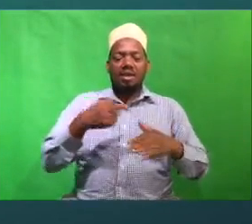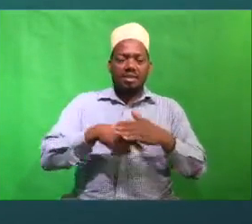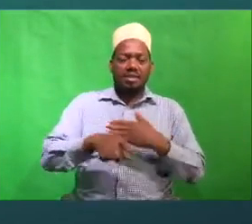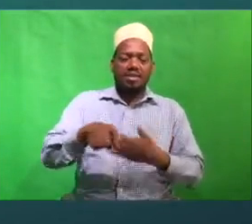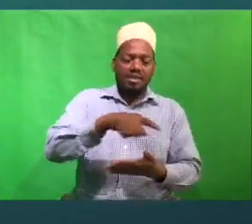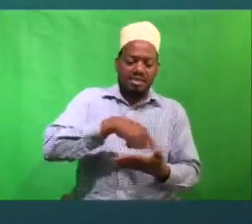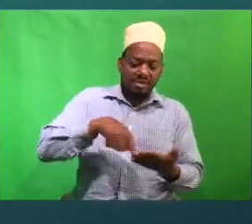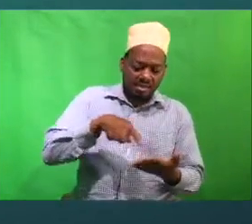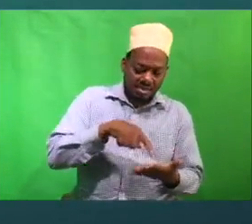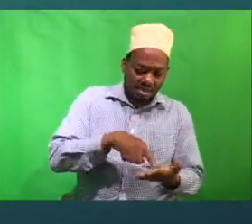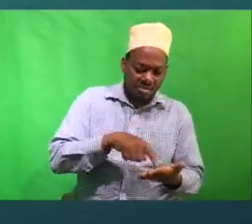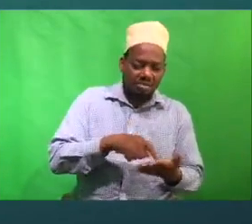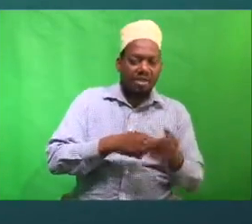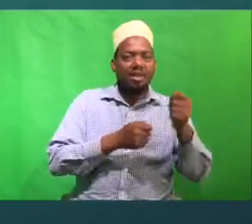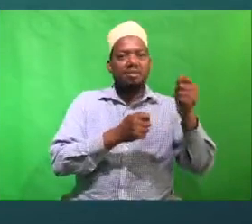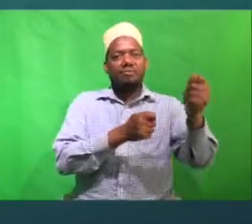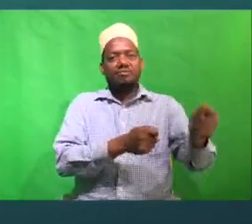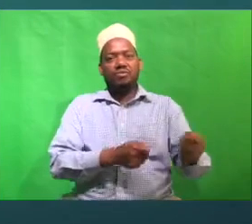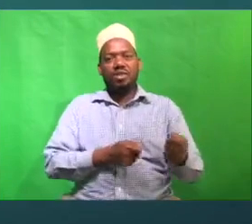and in the village.